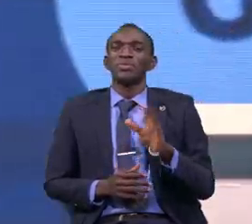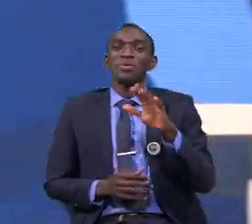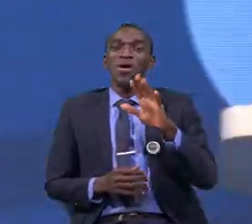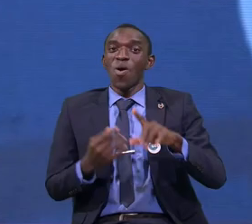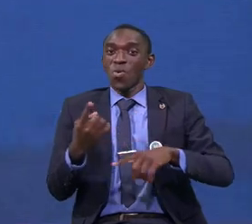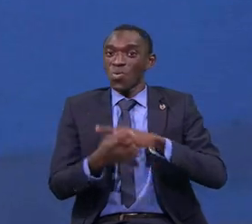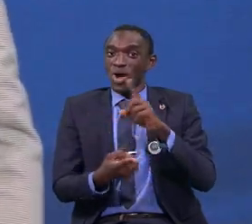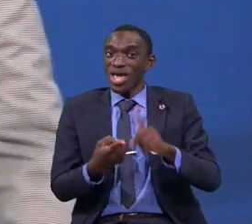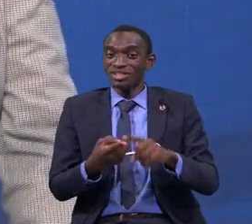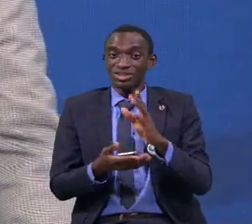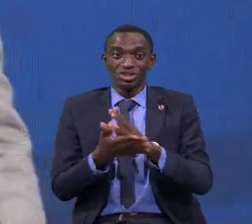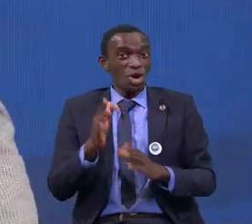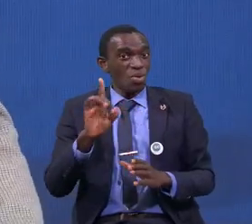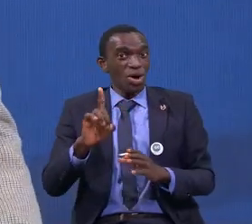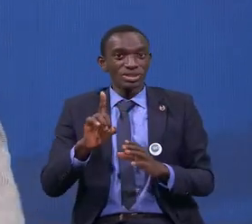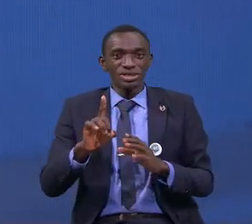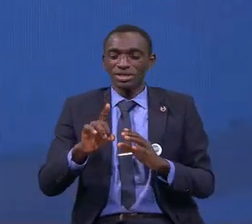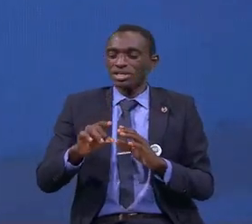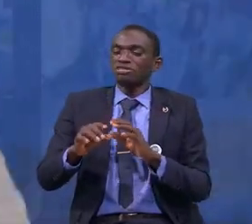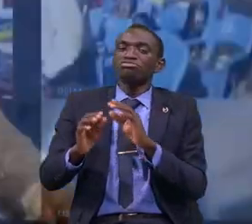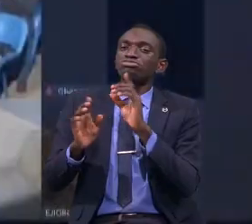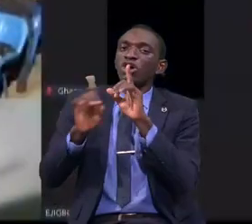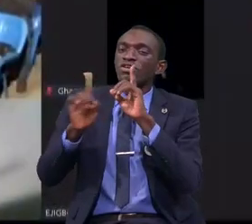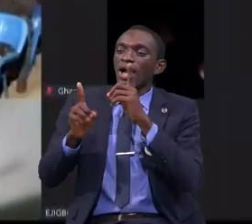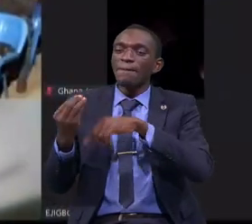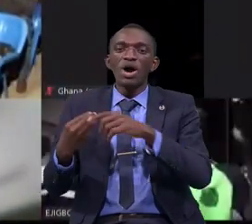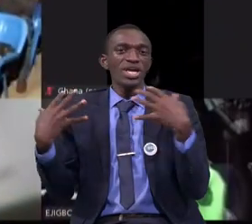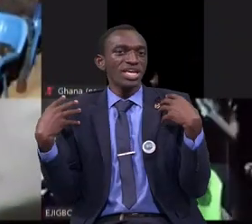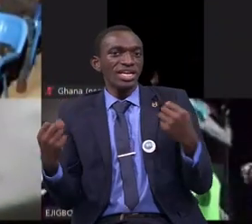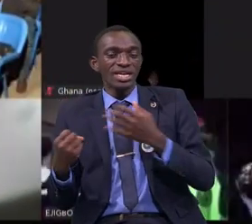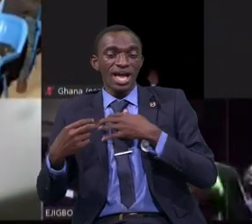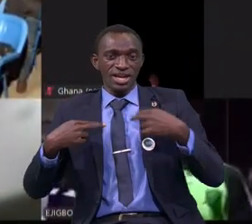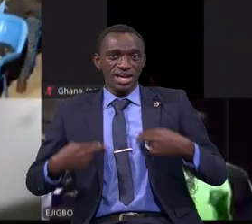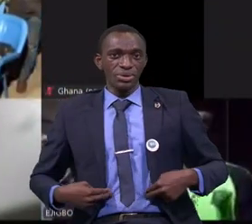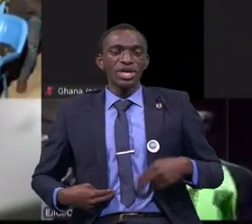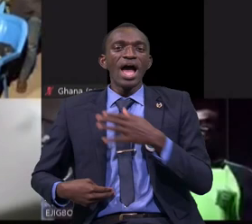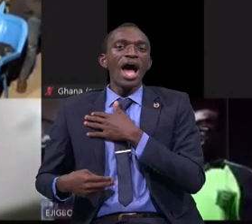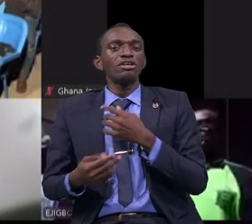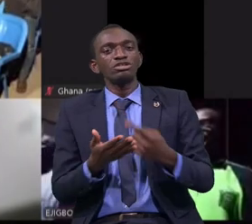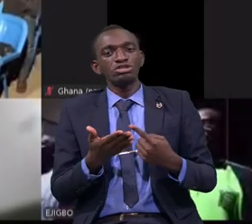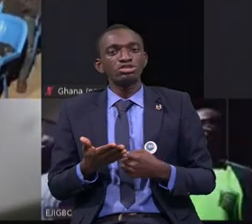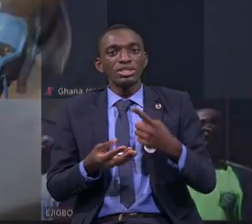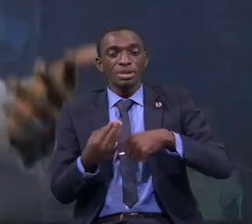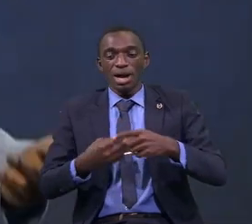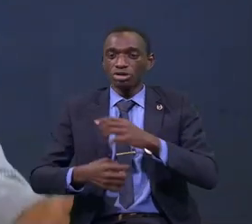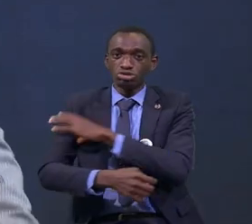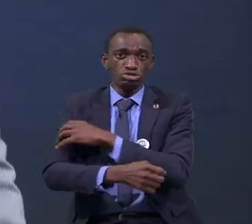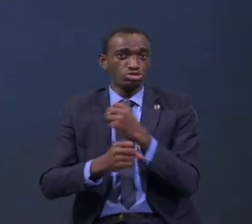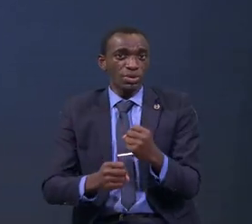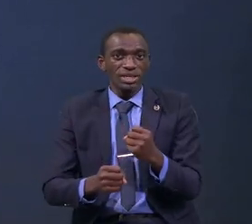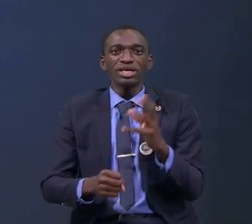When somebody mentions healing, and they mention health, and they mention strength, they mention my